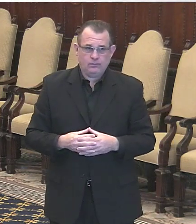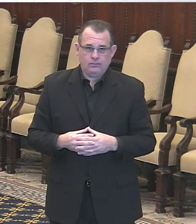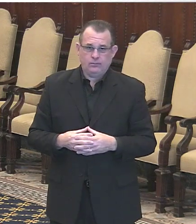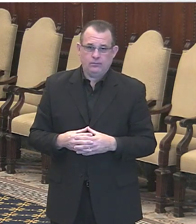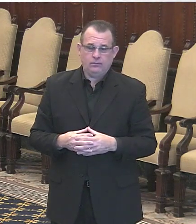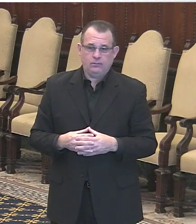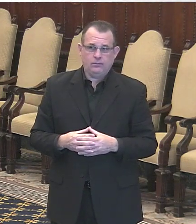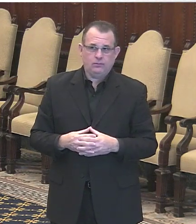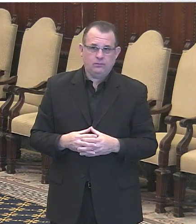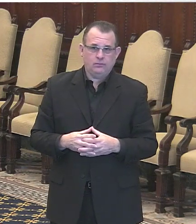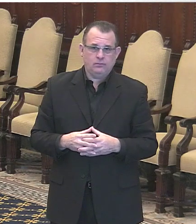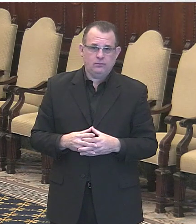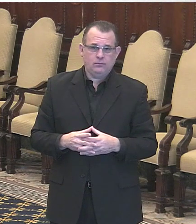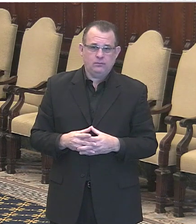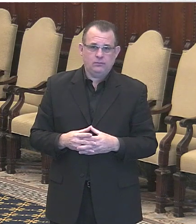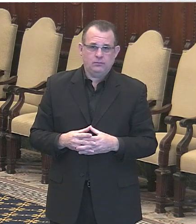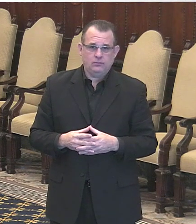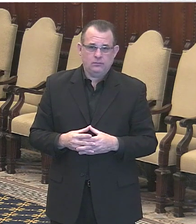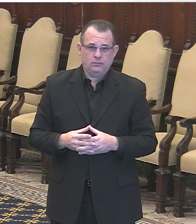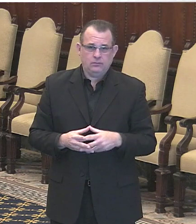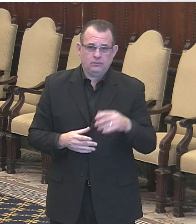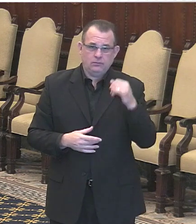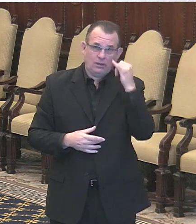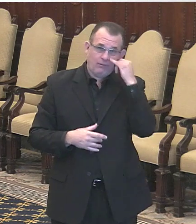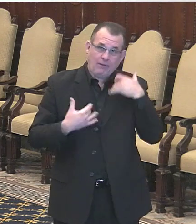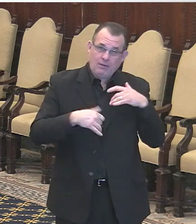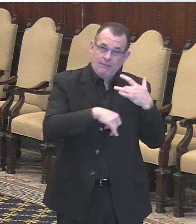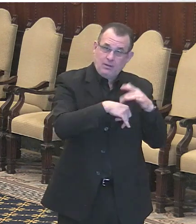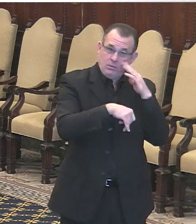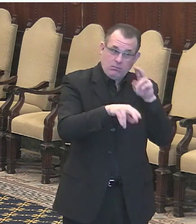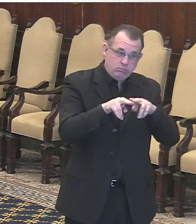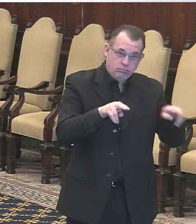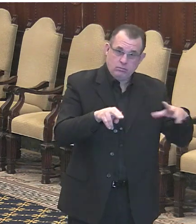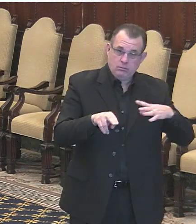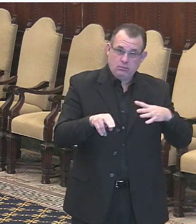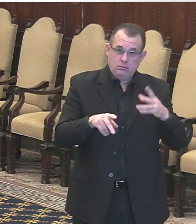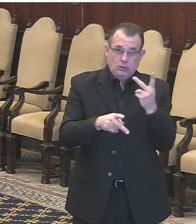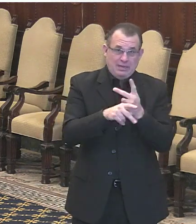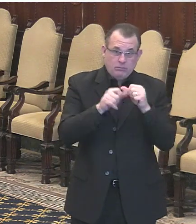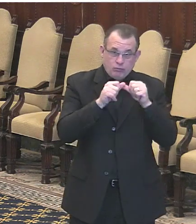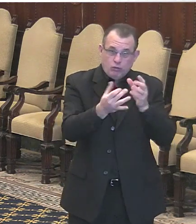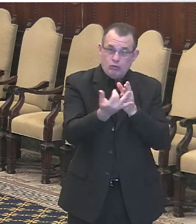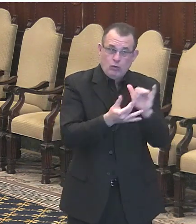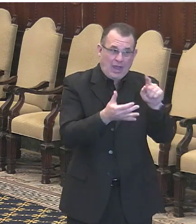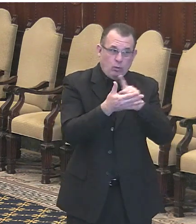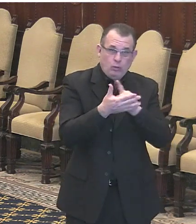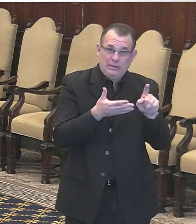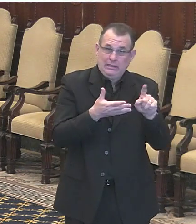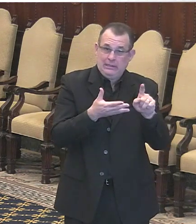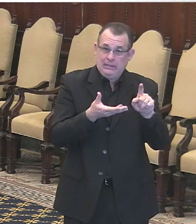some of that beds available. We'll continue to make beds available through the rest of the week, and again, do expect that